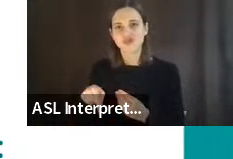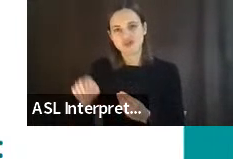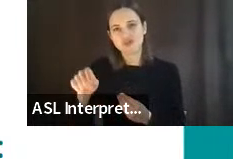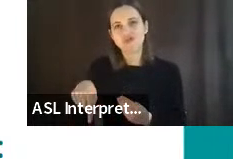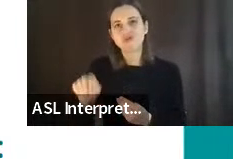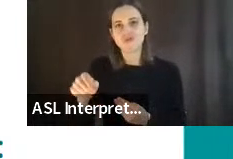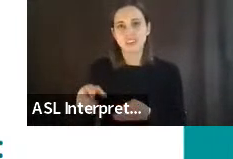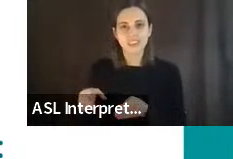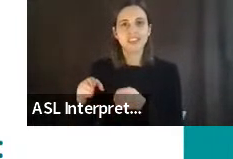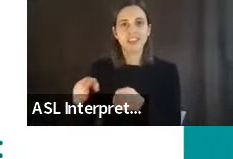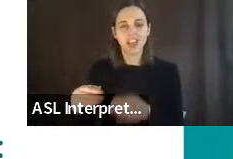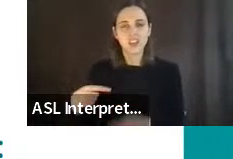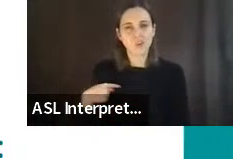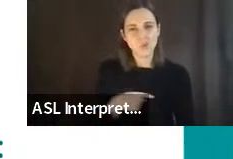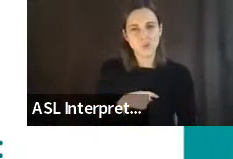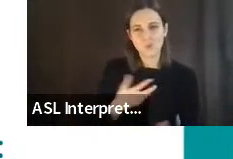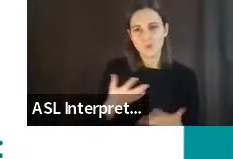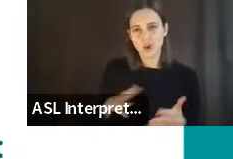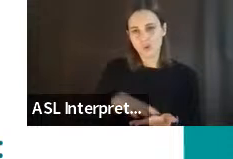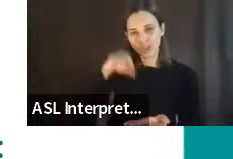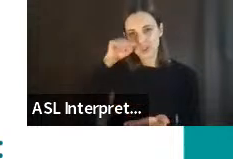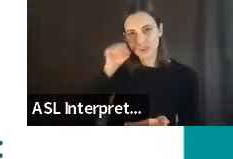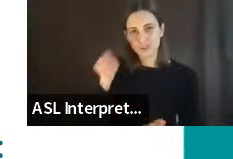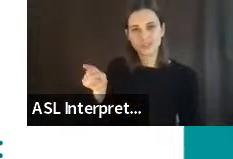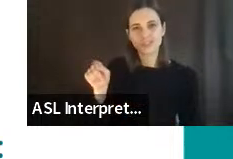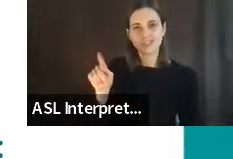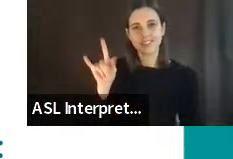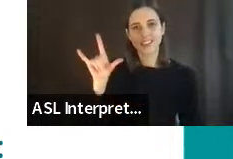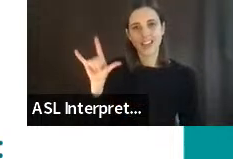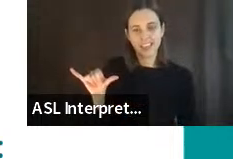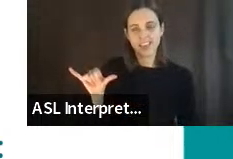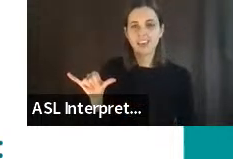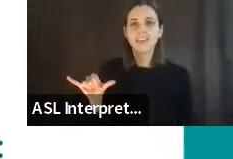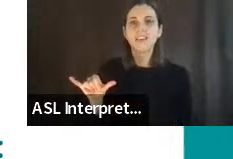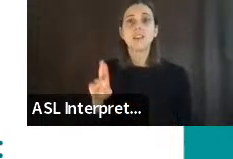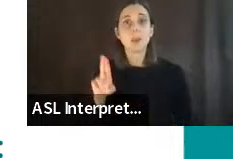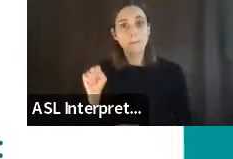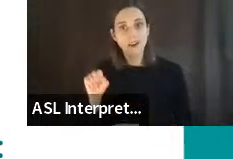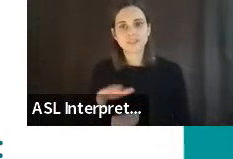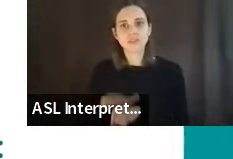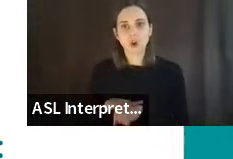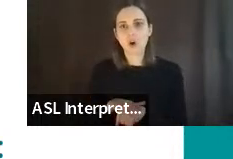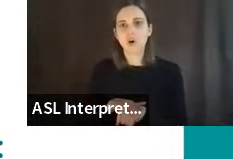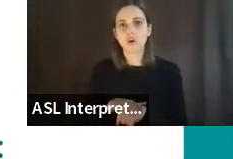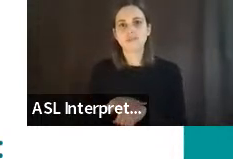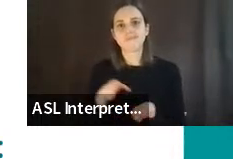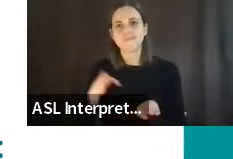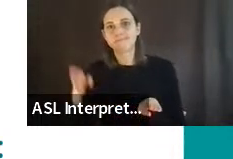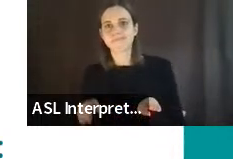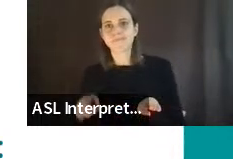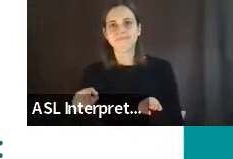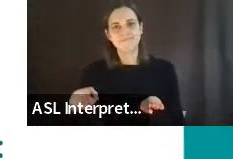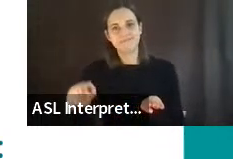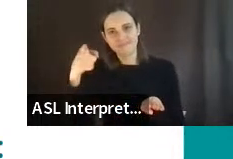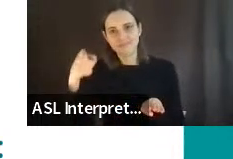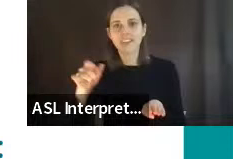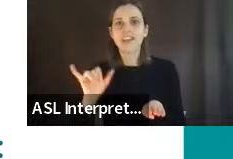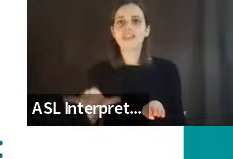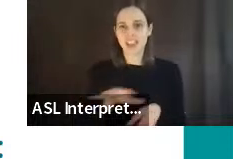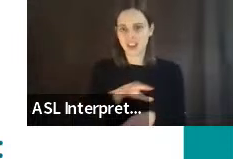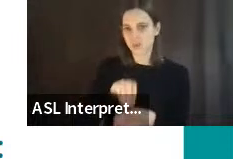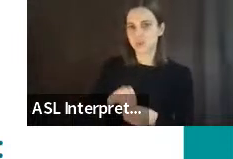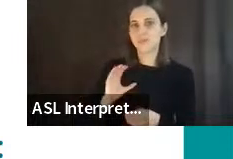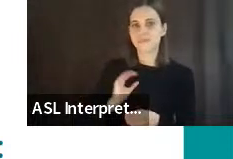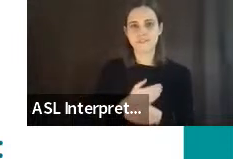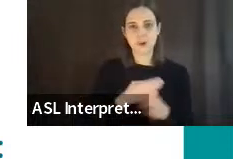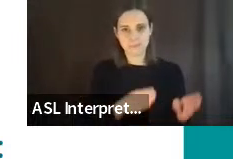you heard earlier from Kelly, bus on shoulder is included with all of the scenarios in our kind of transit options.